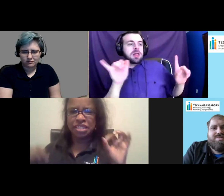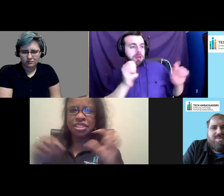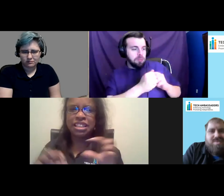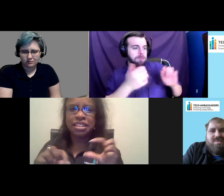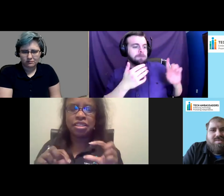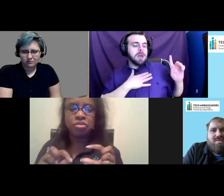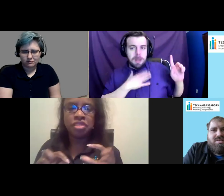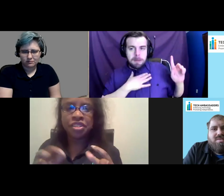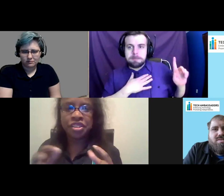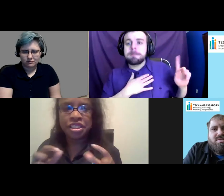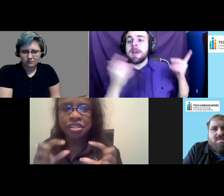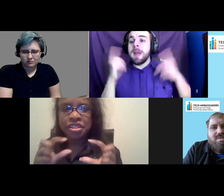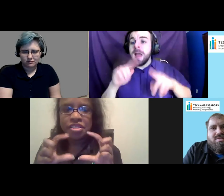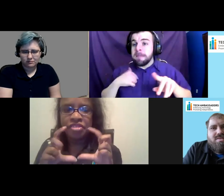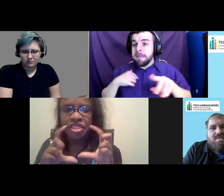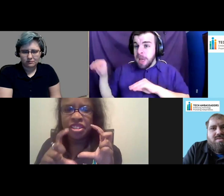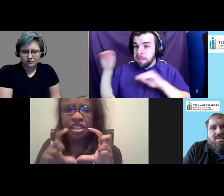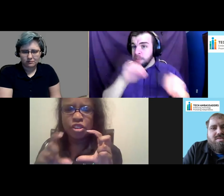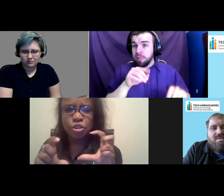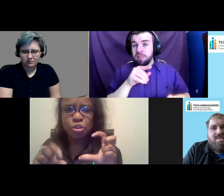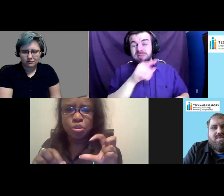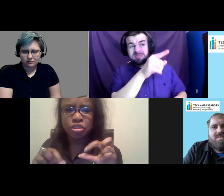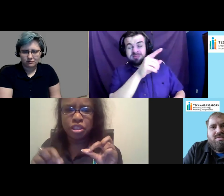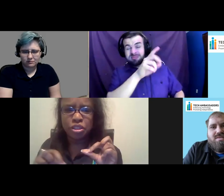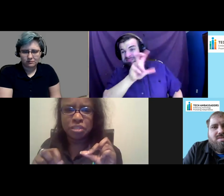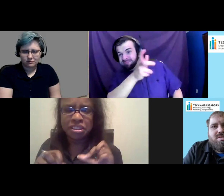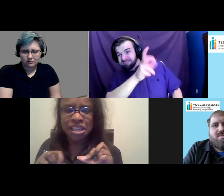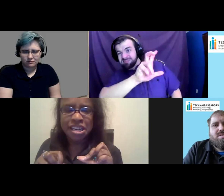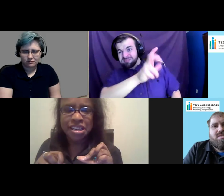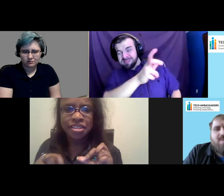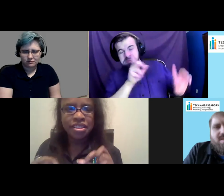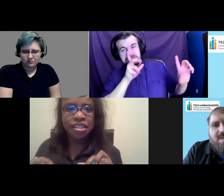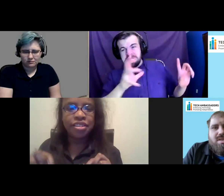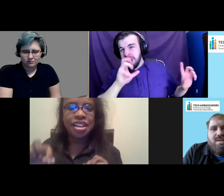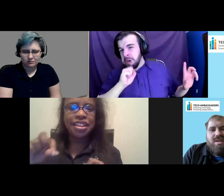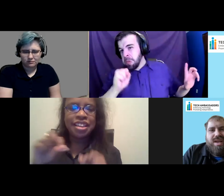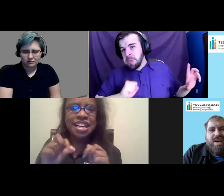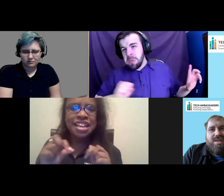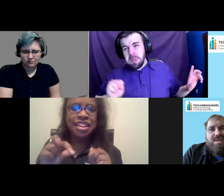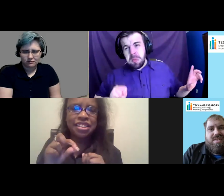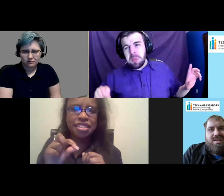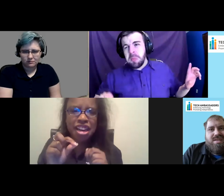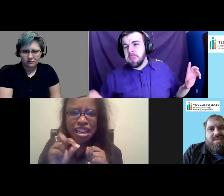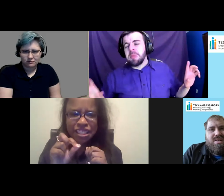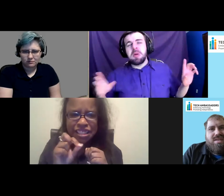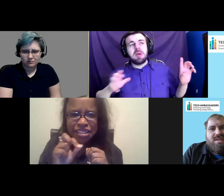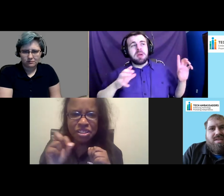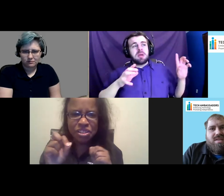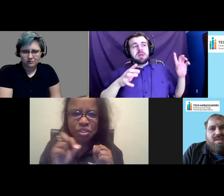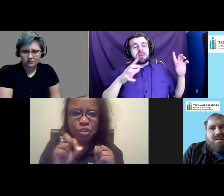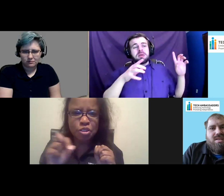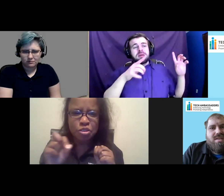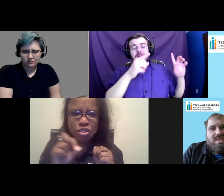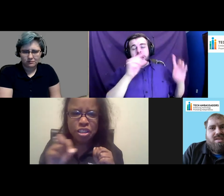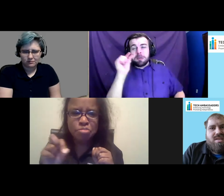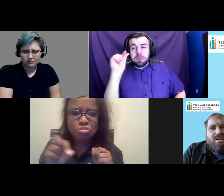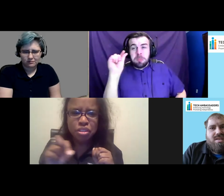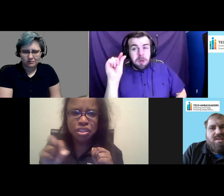in, it was like this very, very old thermostat. And like it had like tiny